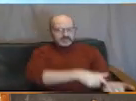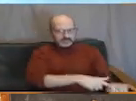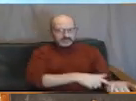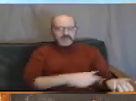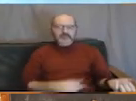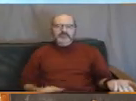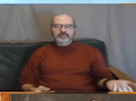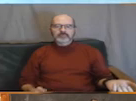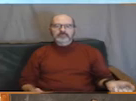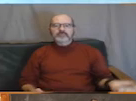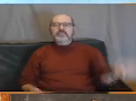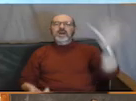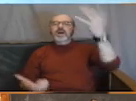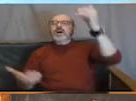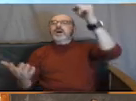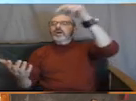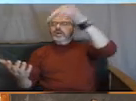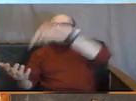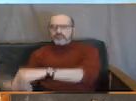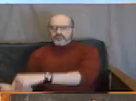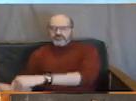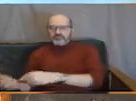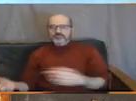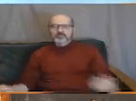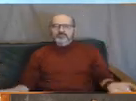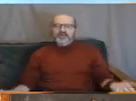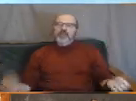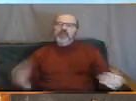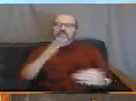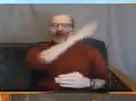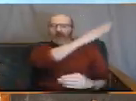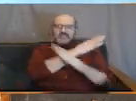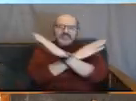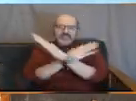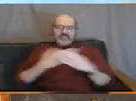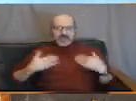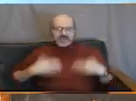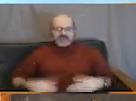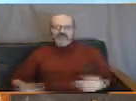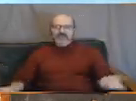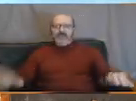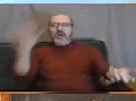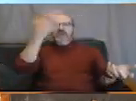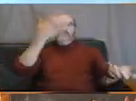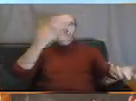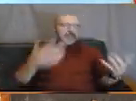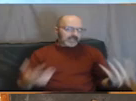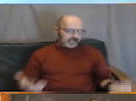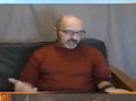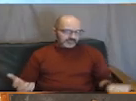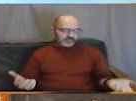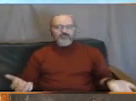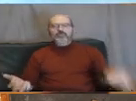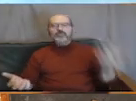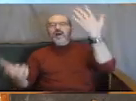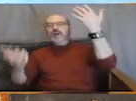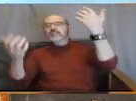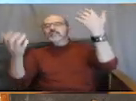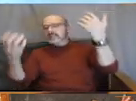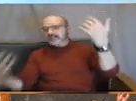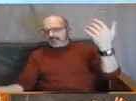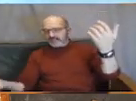the other. Nice and high across our body. Toss and catch. Toss and